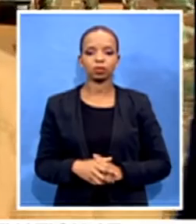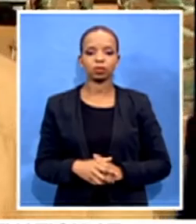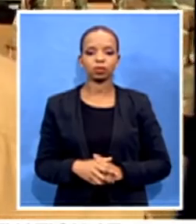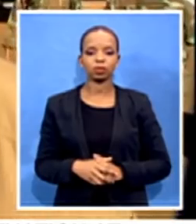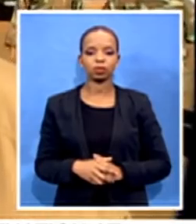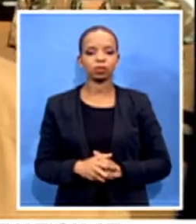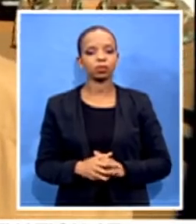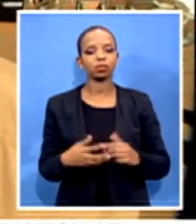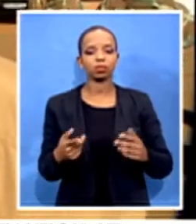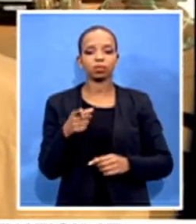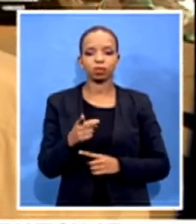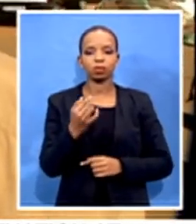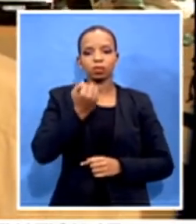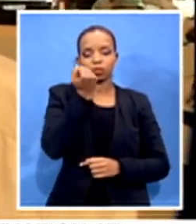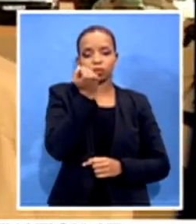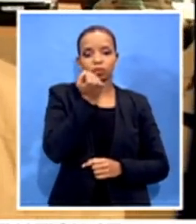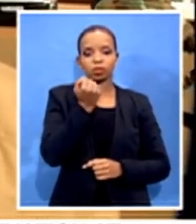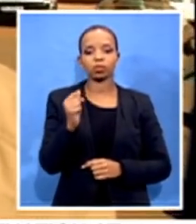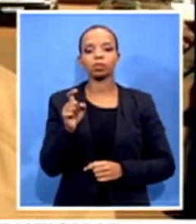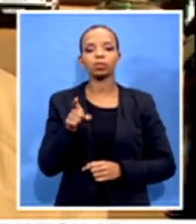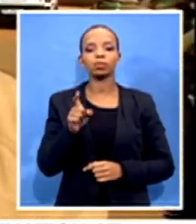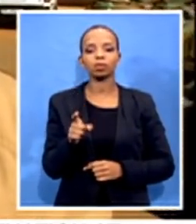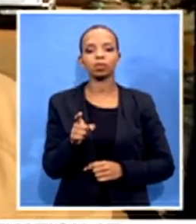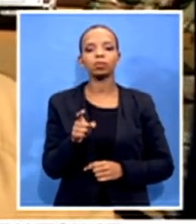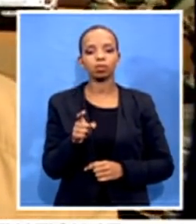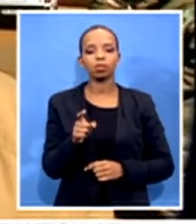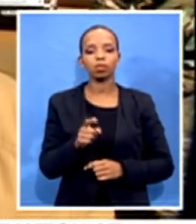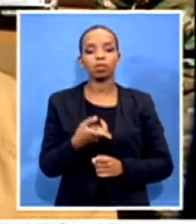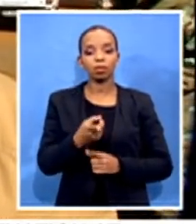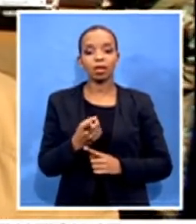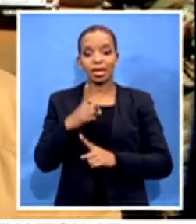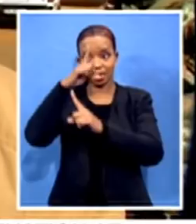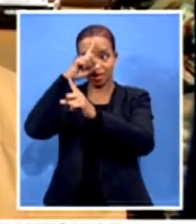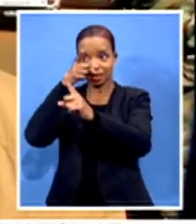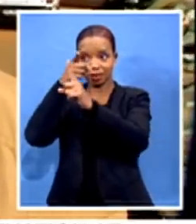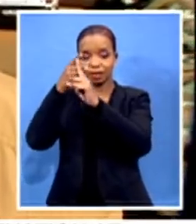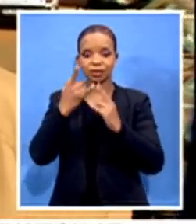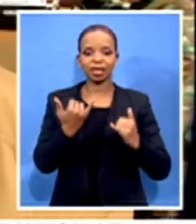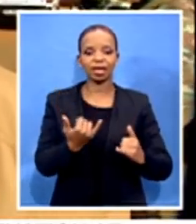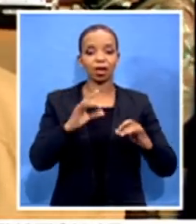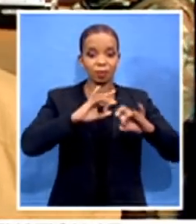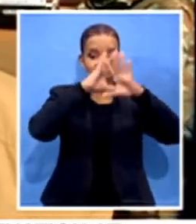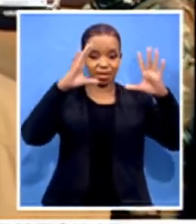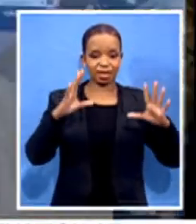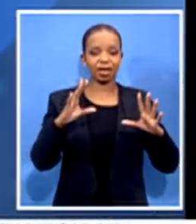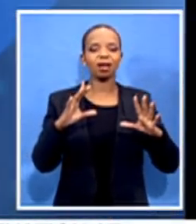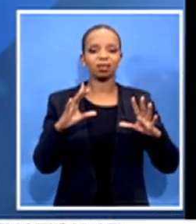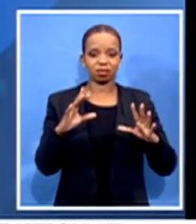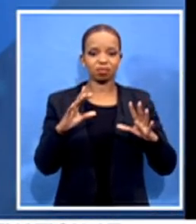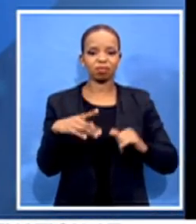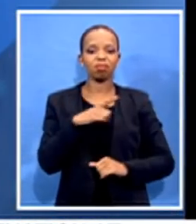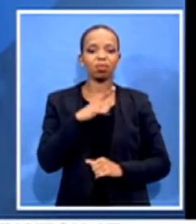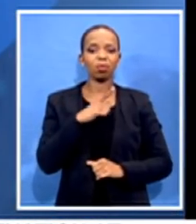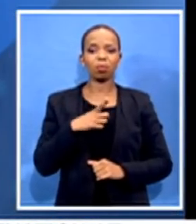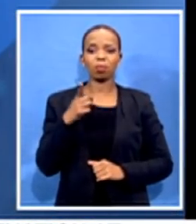From Jerusalem that came in here. So the intention, clearly, threats of them coming, wanting